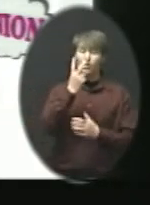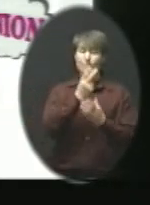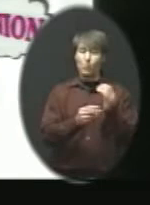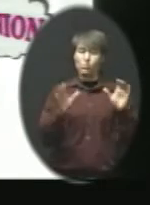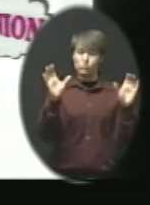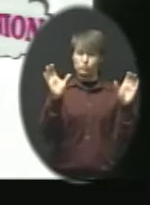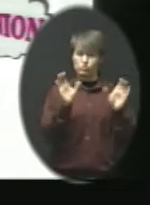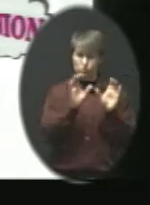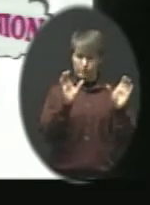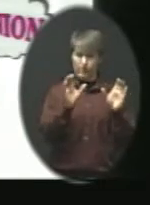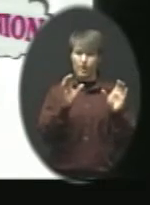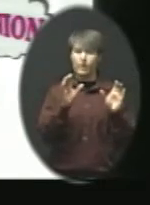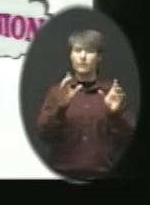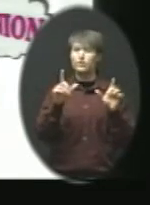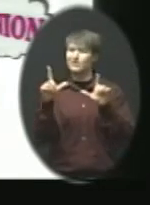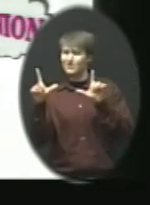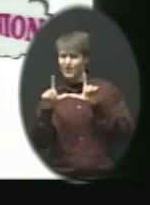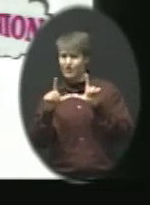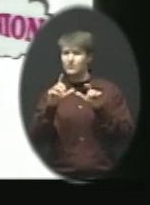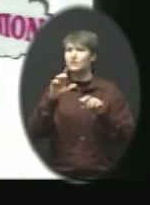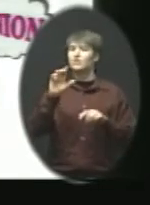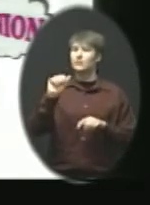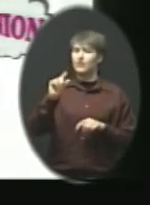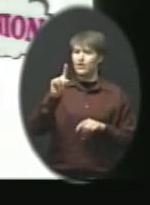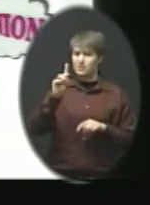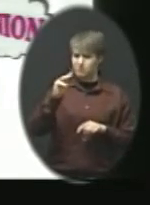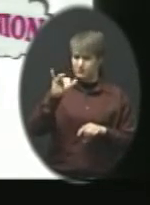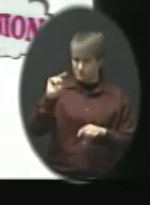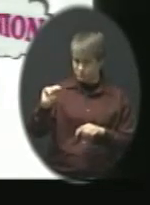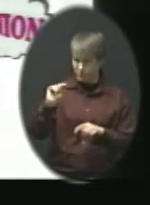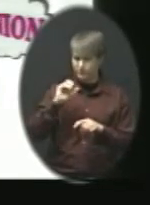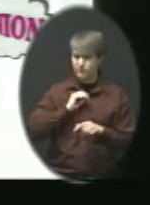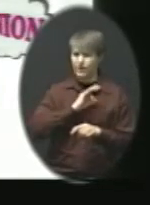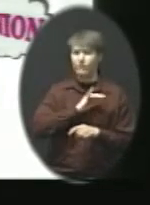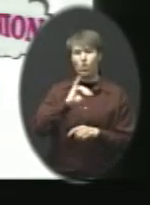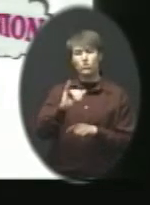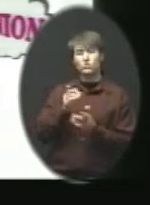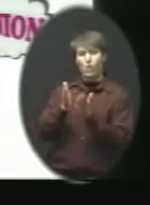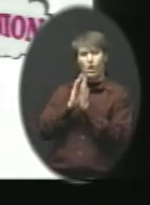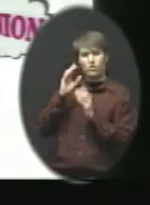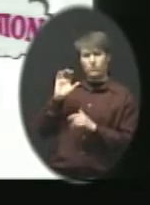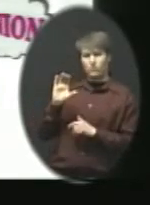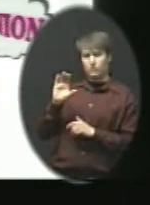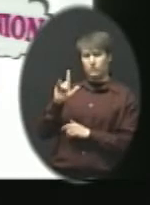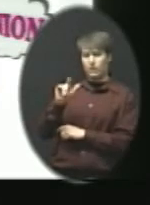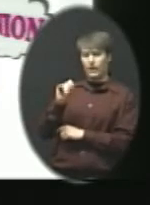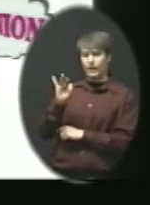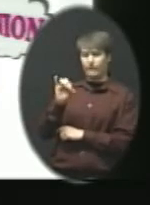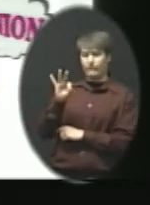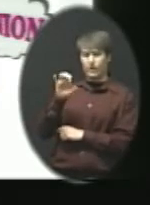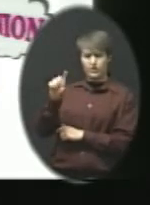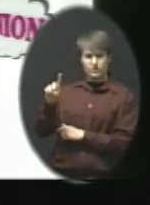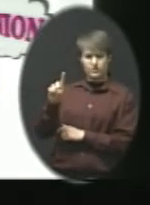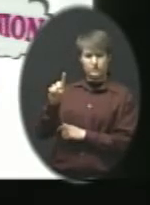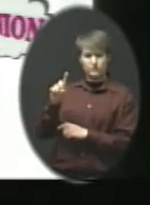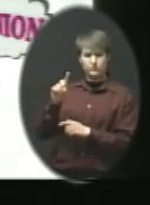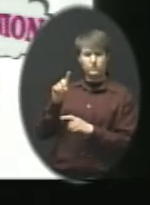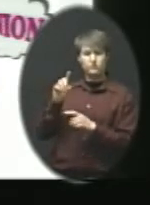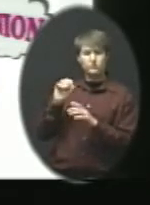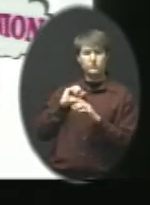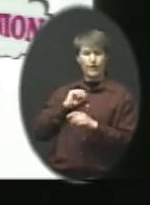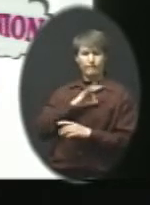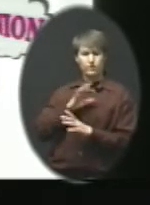licensed administrative staff that answer and respond to the survey, as well as classified staff. As you can see, the percentages